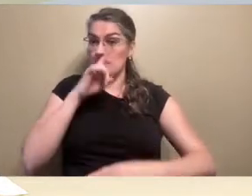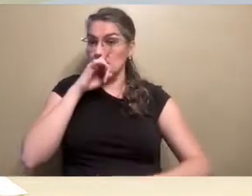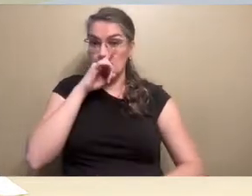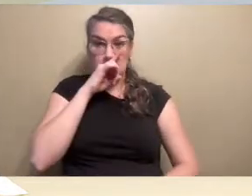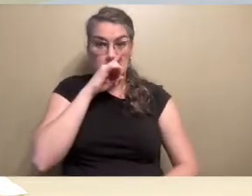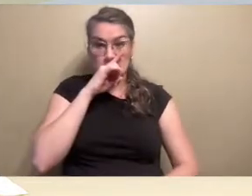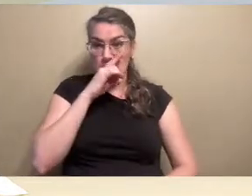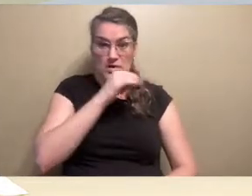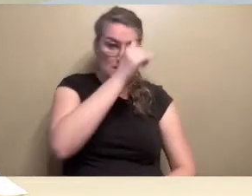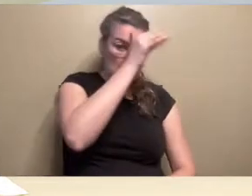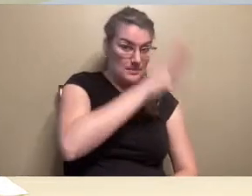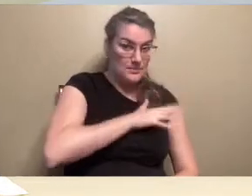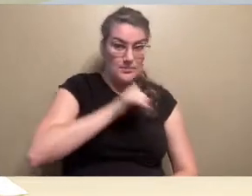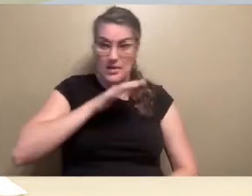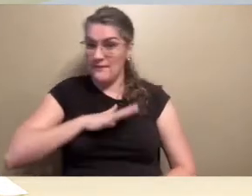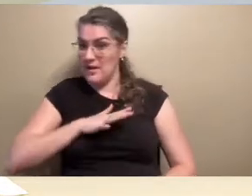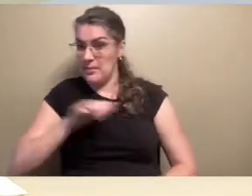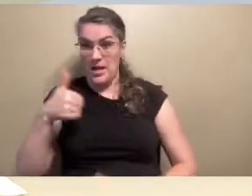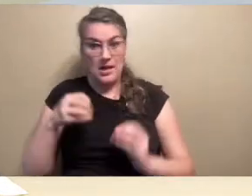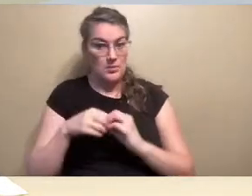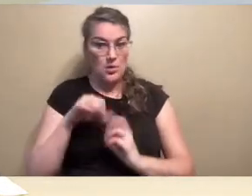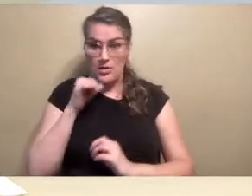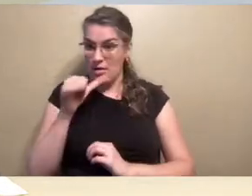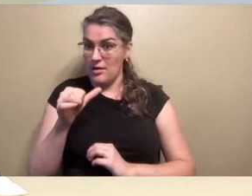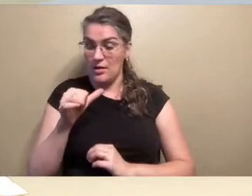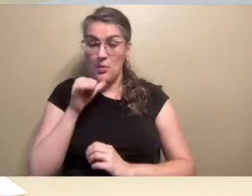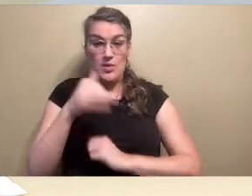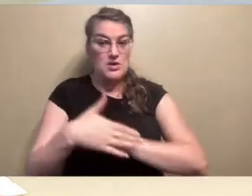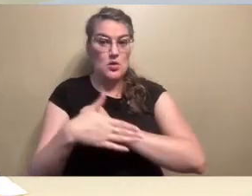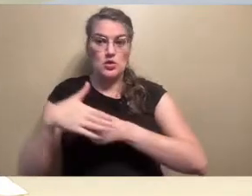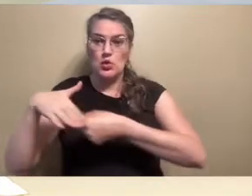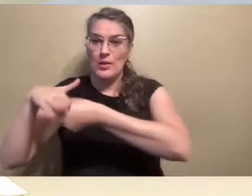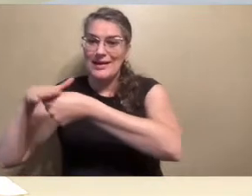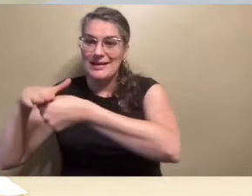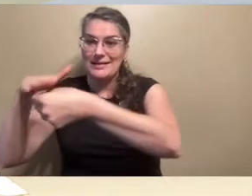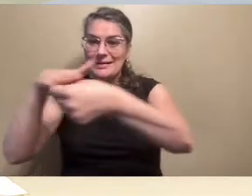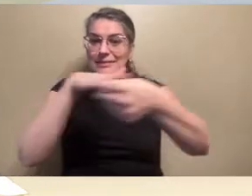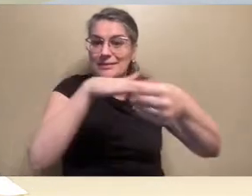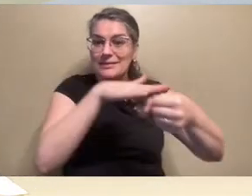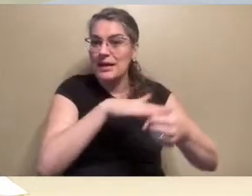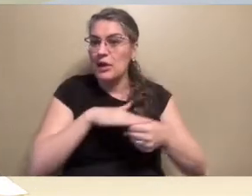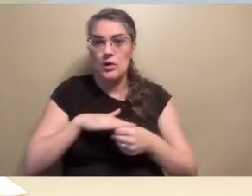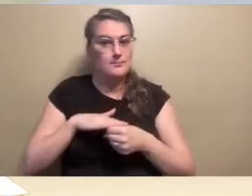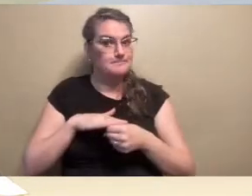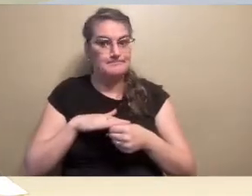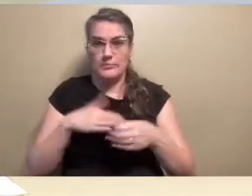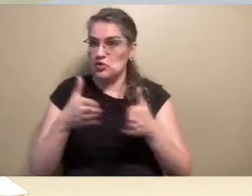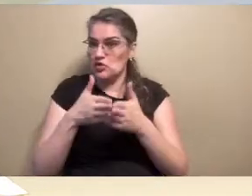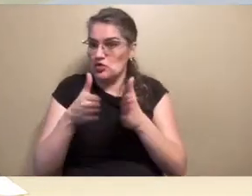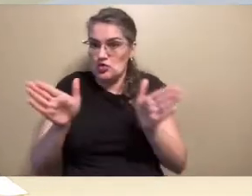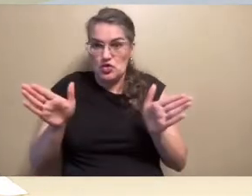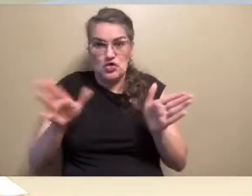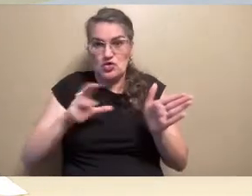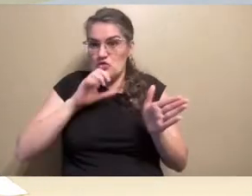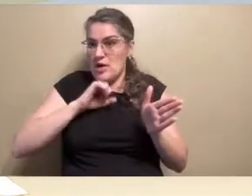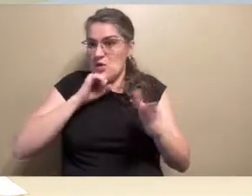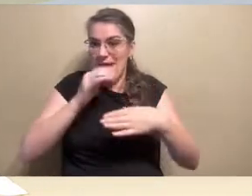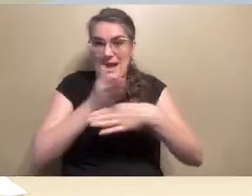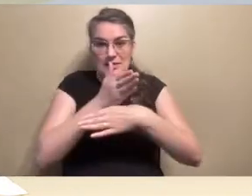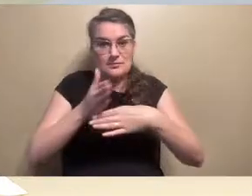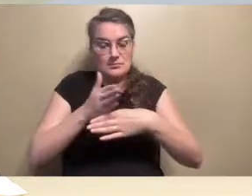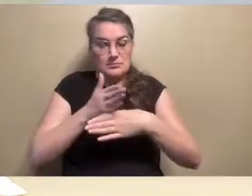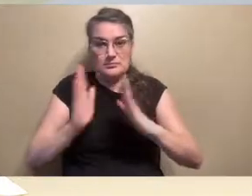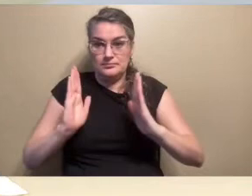instance. We don't do county. We've adjusted so that we try to give the information, because we're giving information,